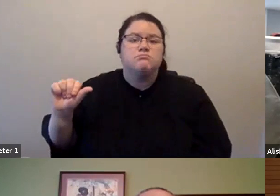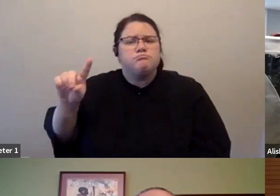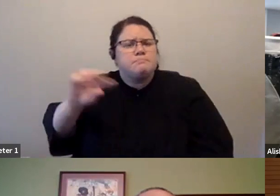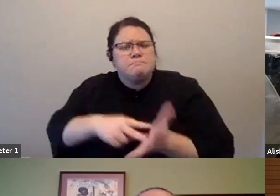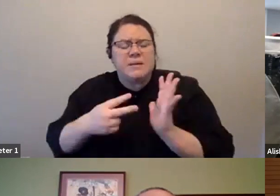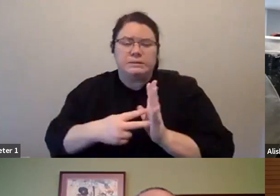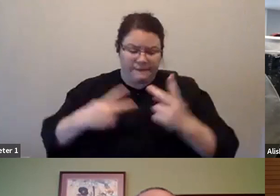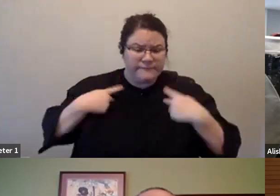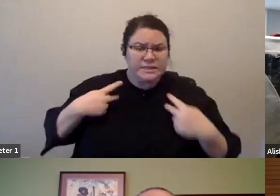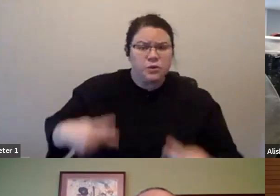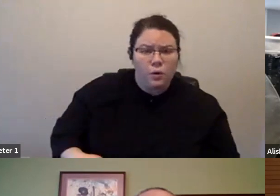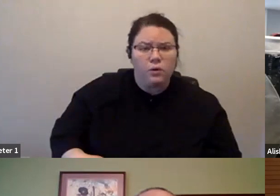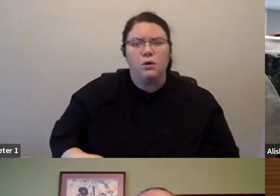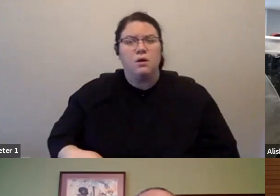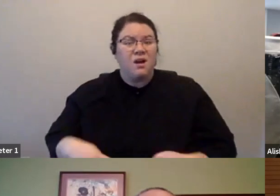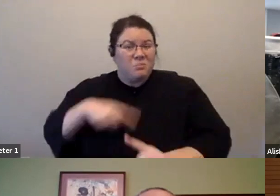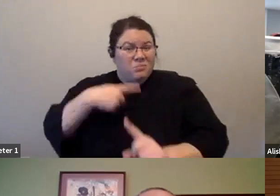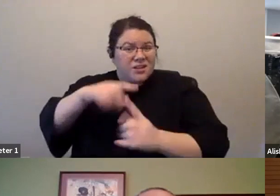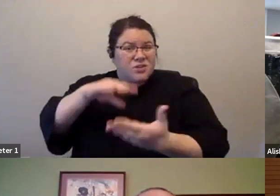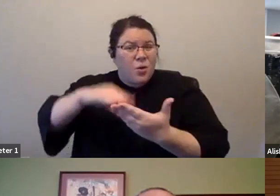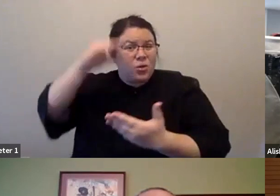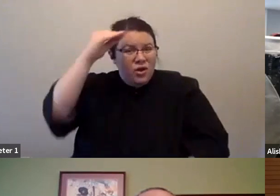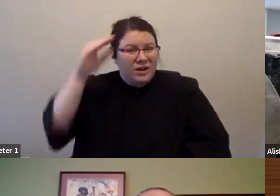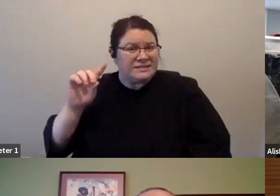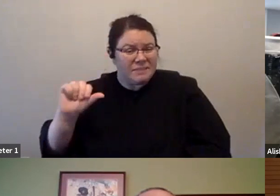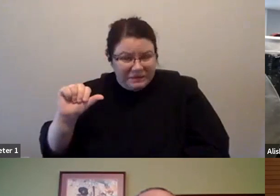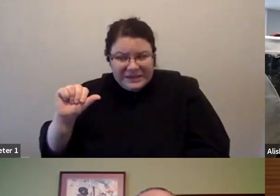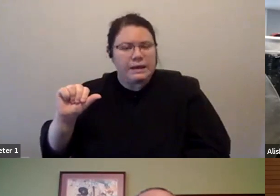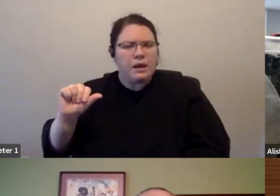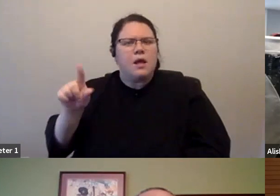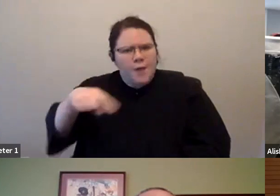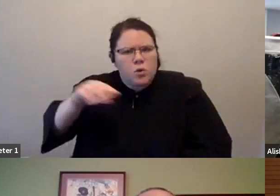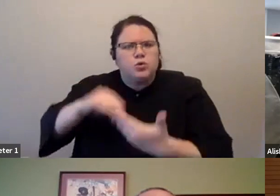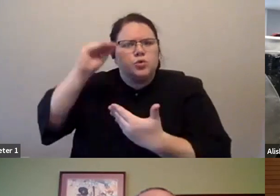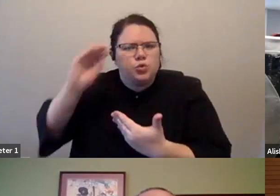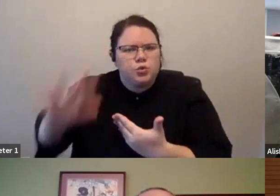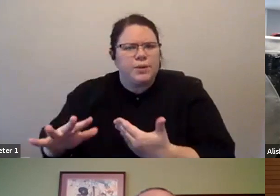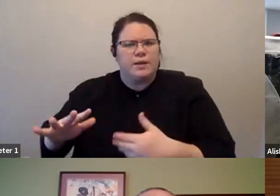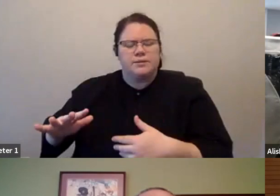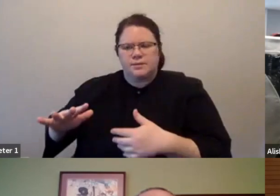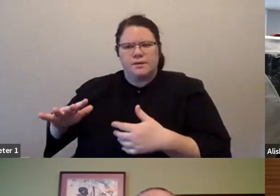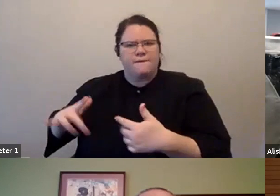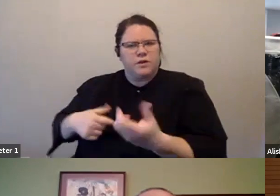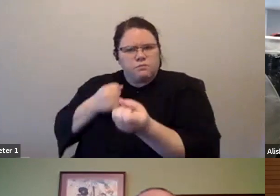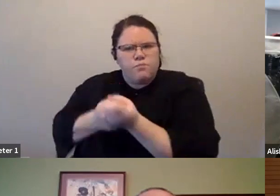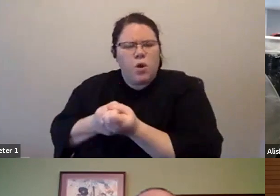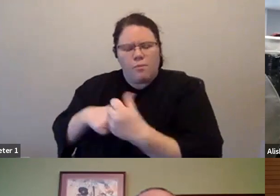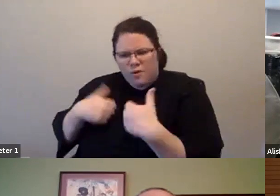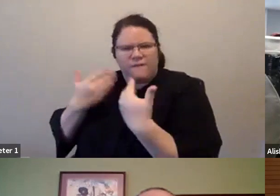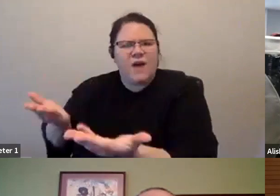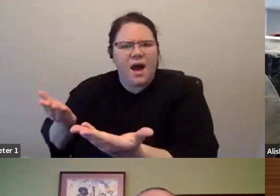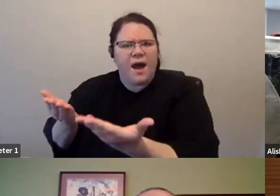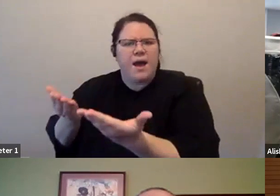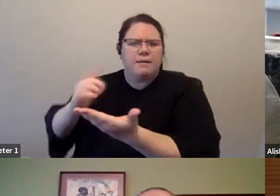or any of the learning disabilities as well, making sure that they too had those resources. And so we have a